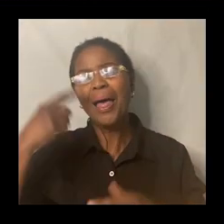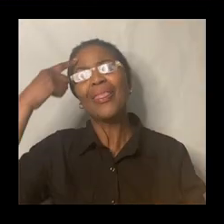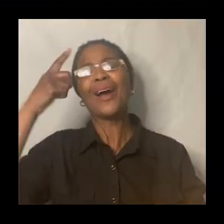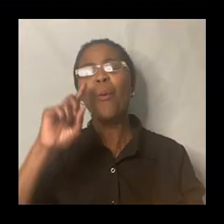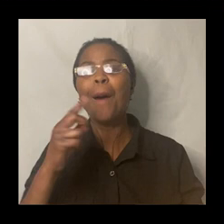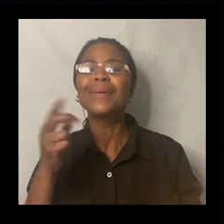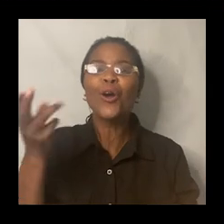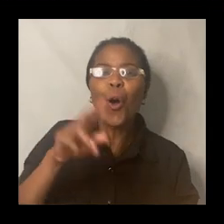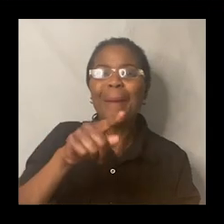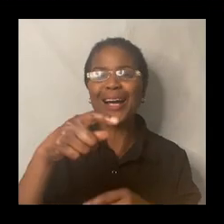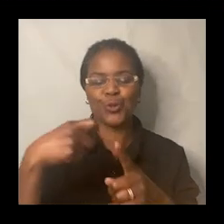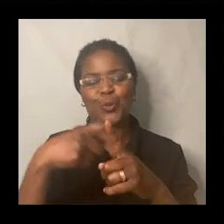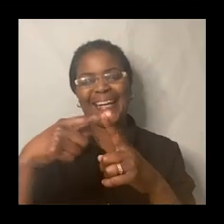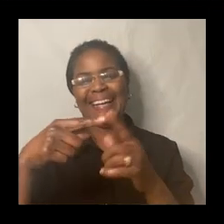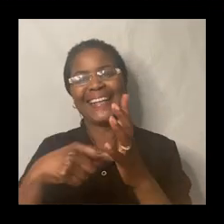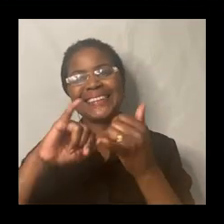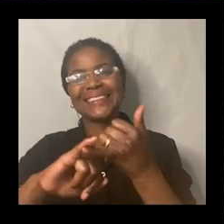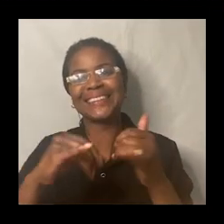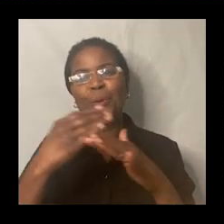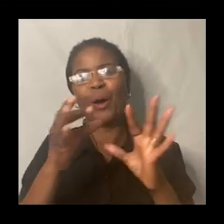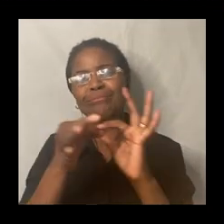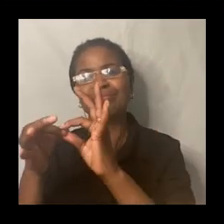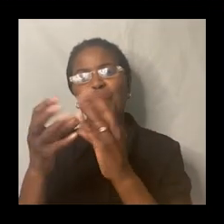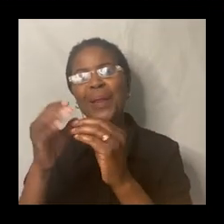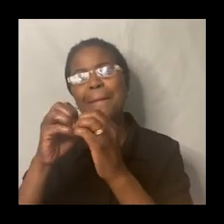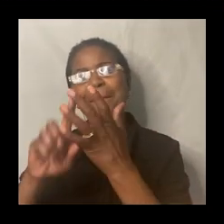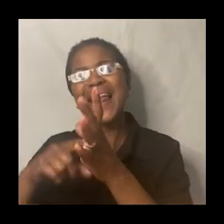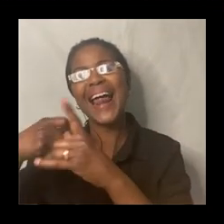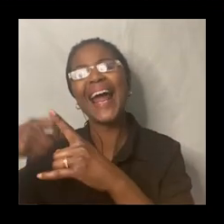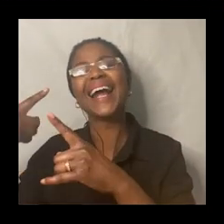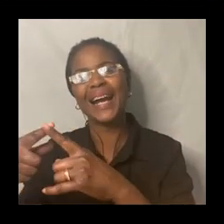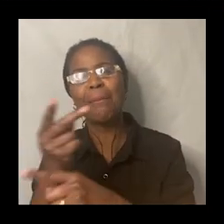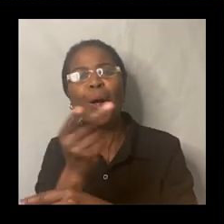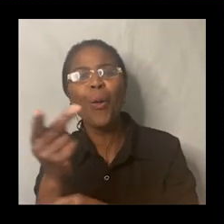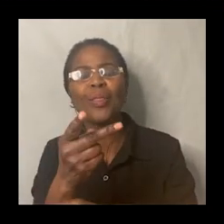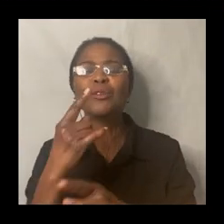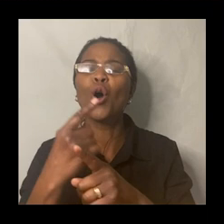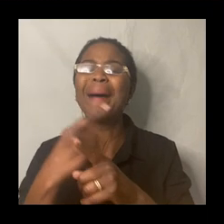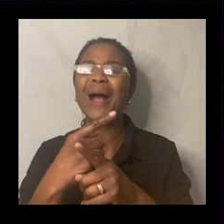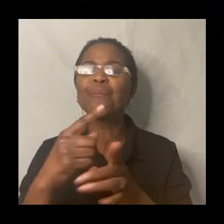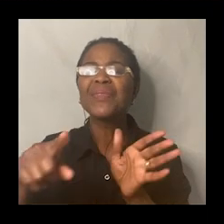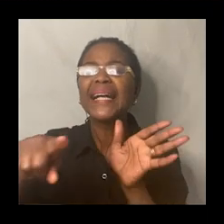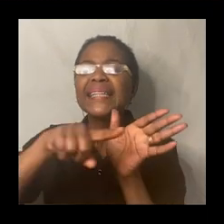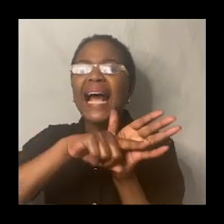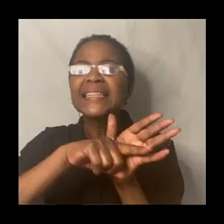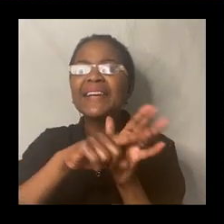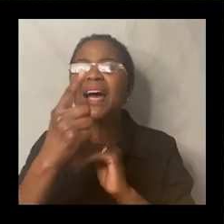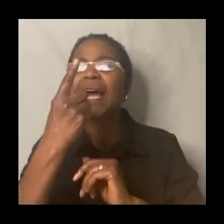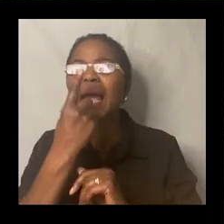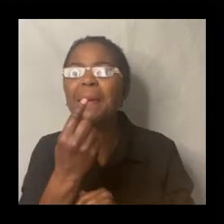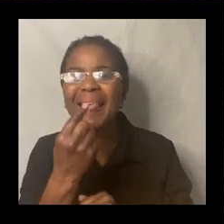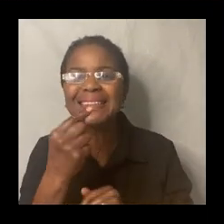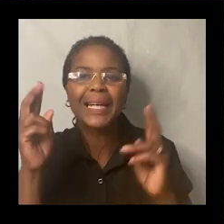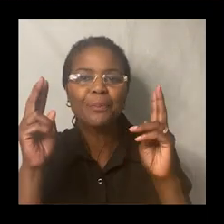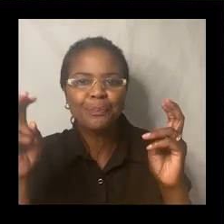to Keats, so contemporary of Blake, who two things that came to mind. Like one, he describes a single negative capability,